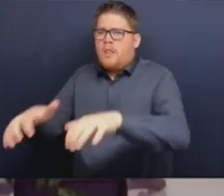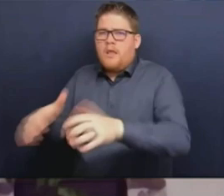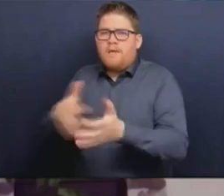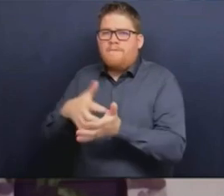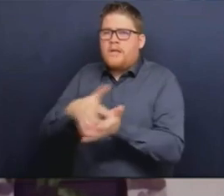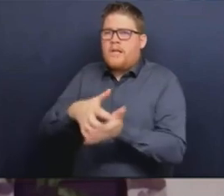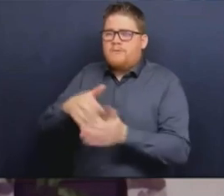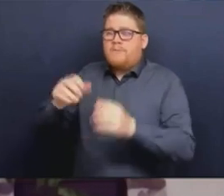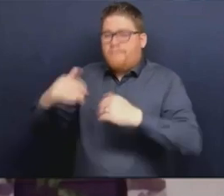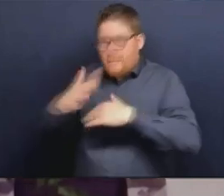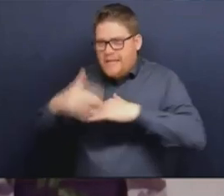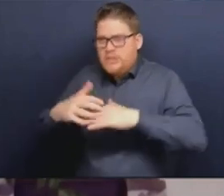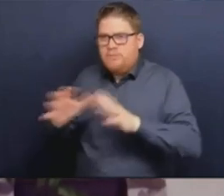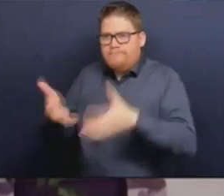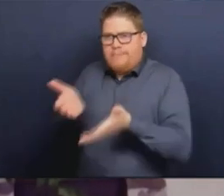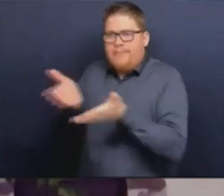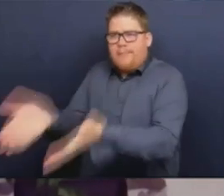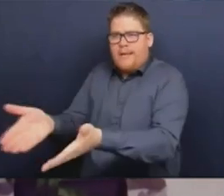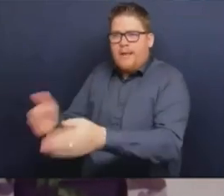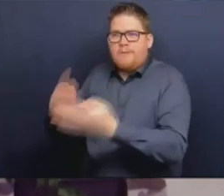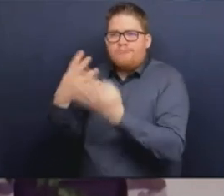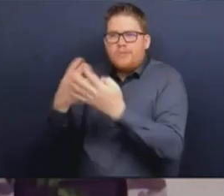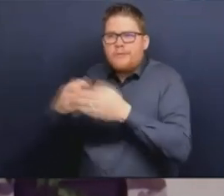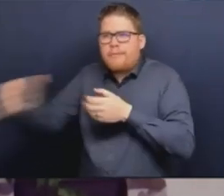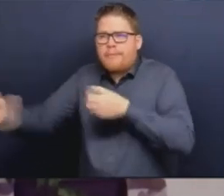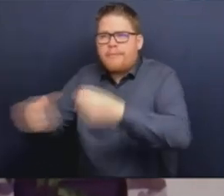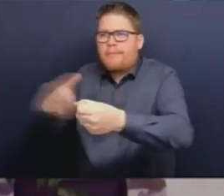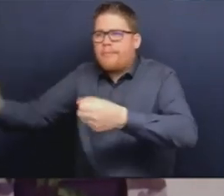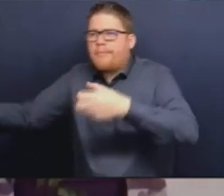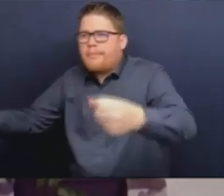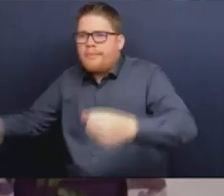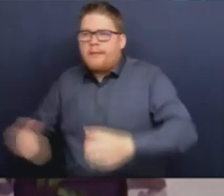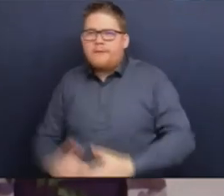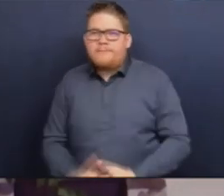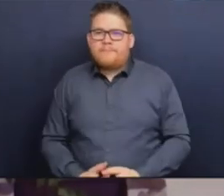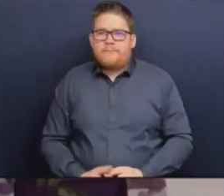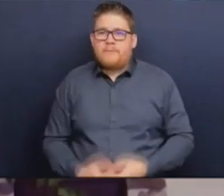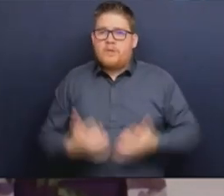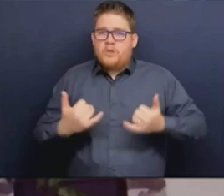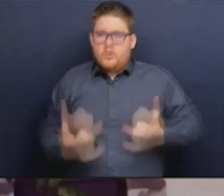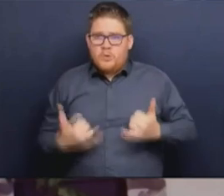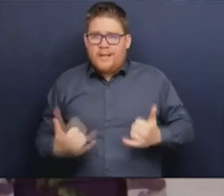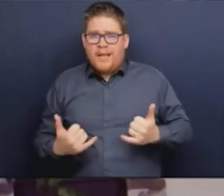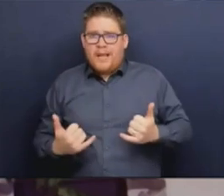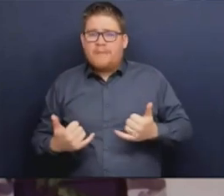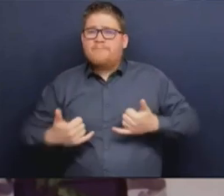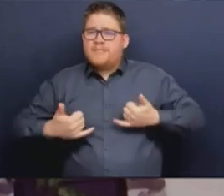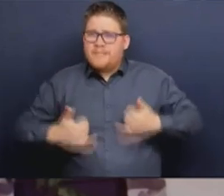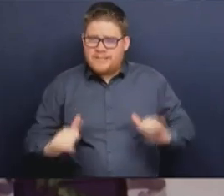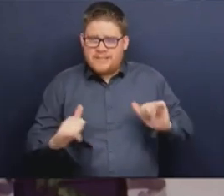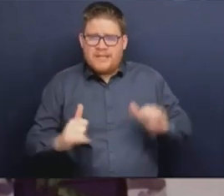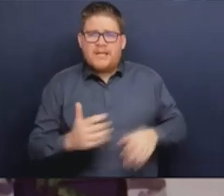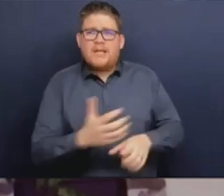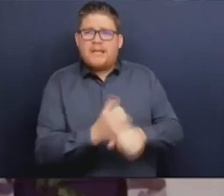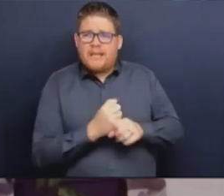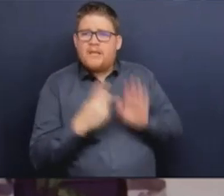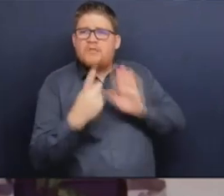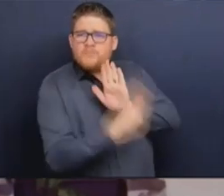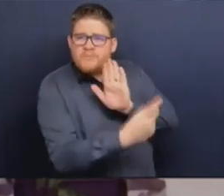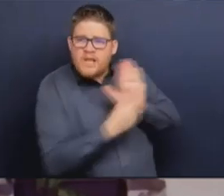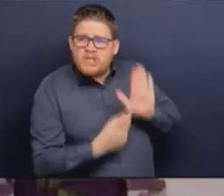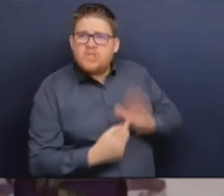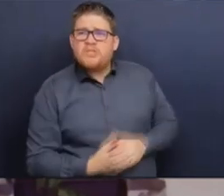be victims of systematic racism. In 2020, we saw the instances of systematic